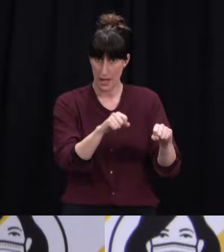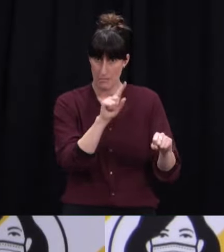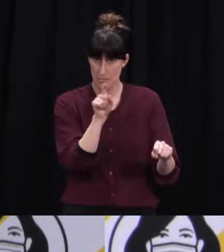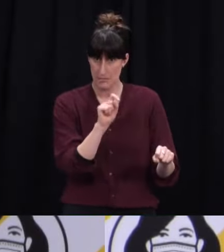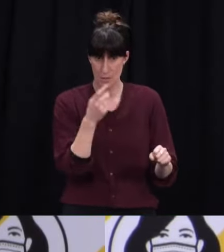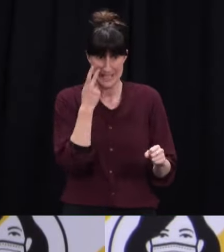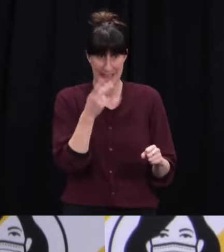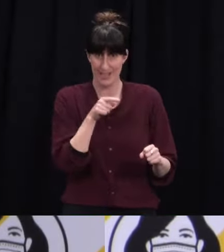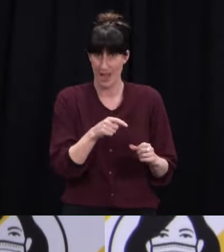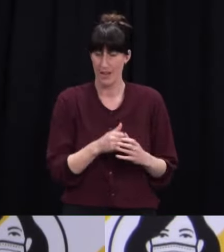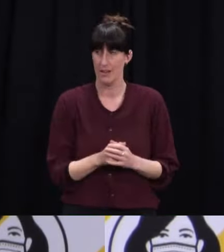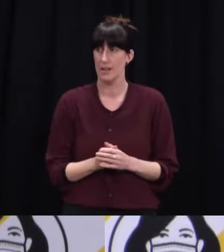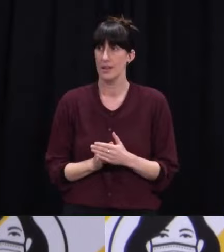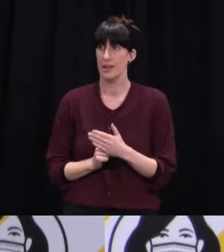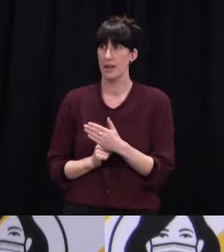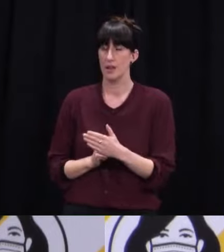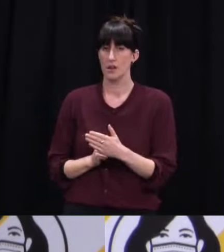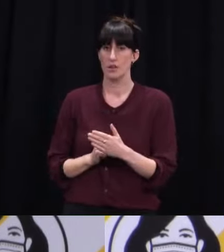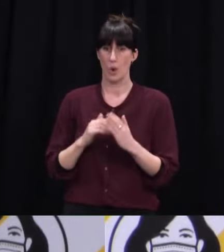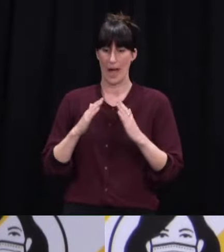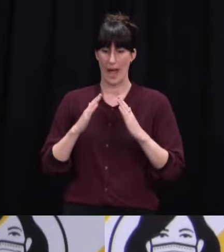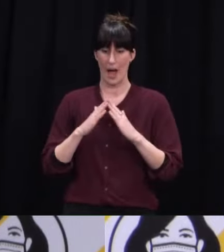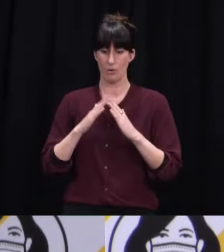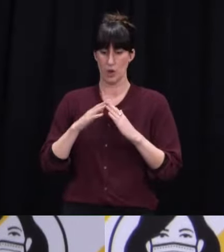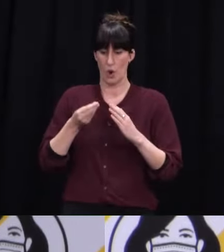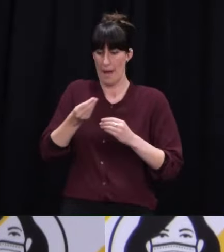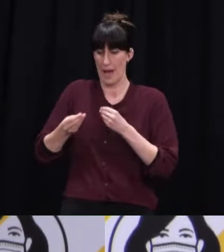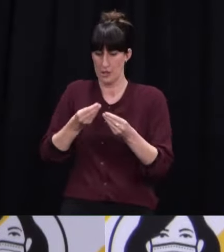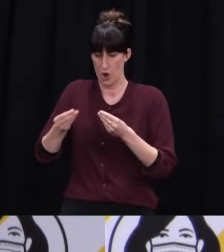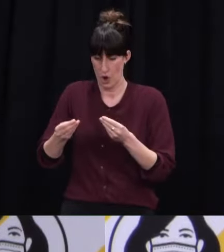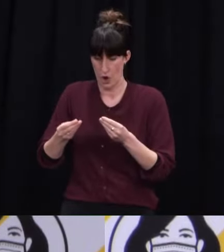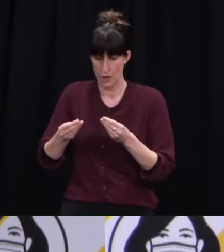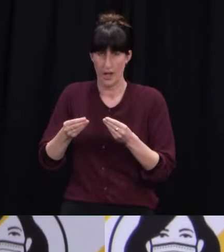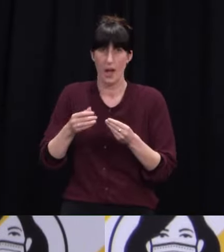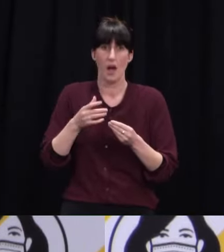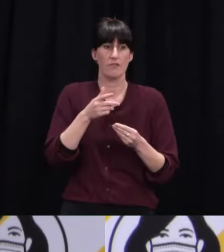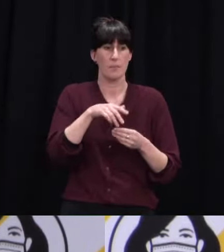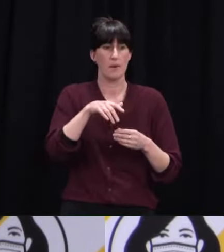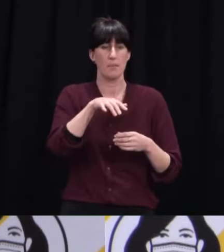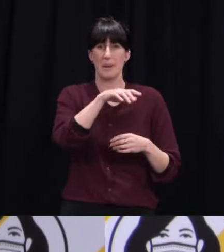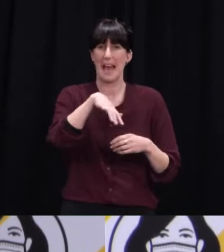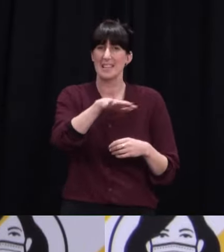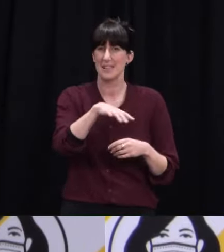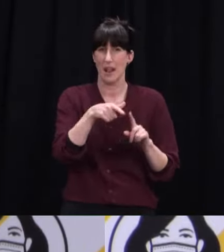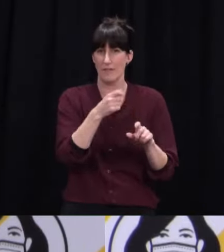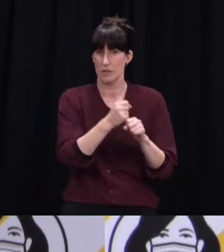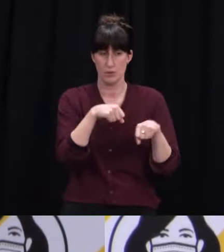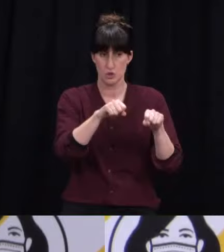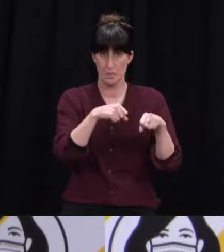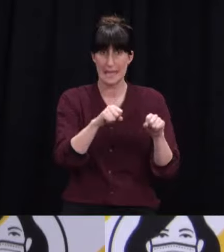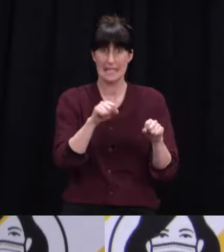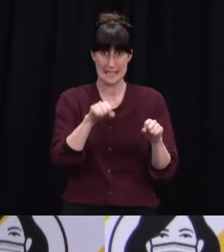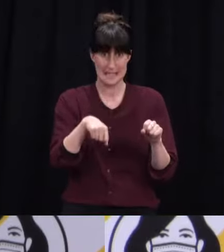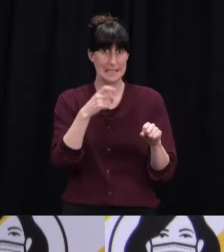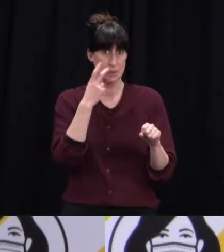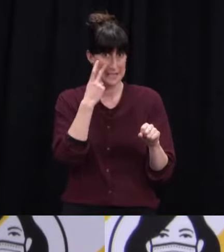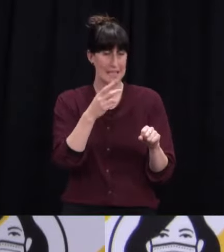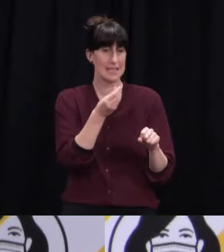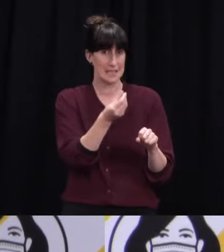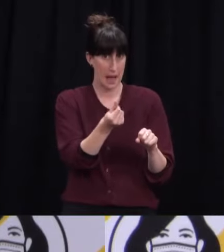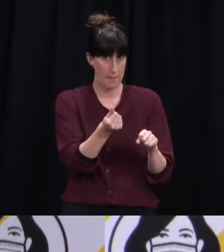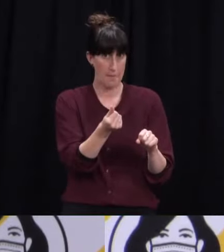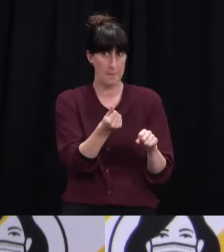are from outside of a household bubble, from a location of interest and so on. We are still seeing some cases from outside a household bubble but